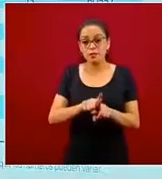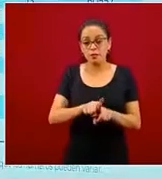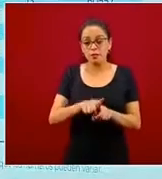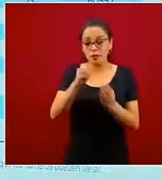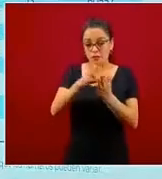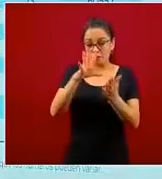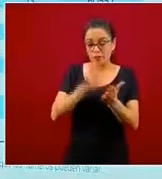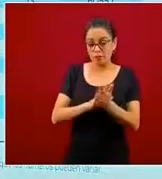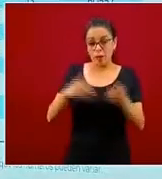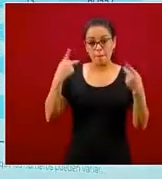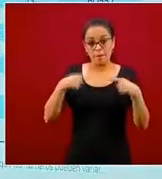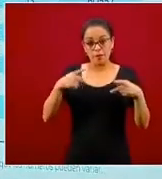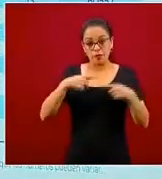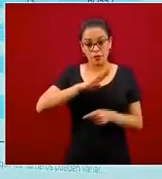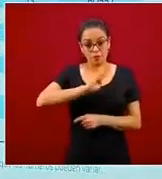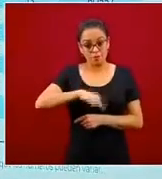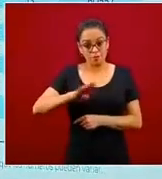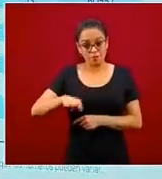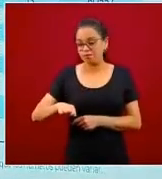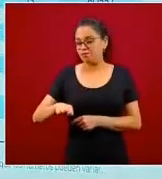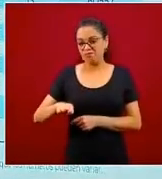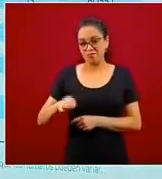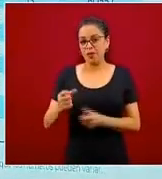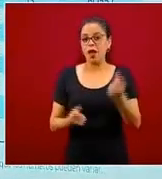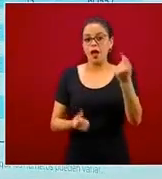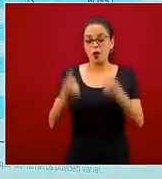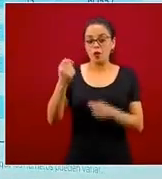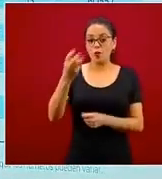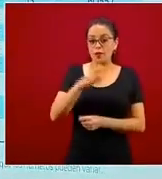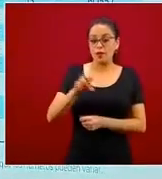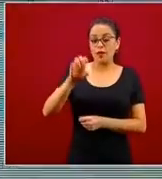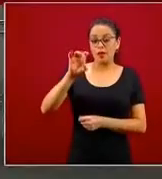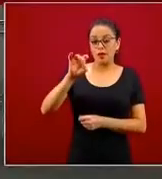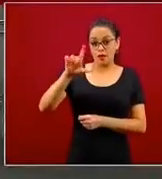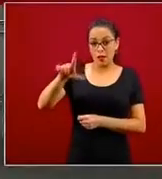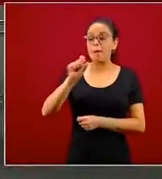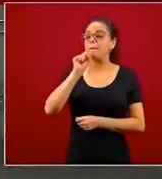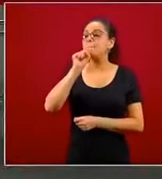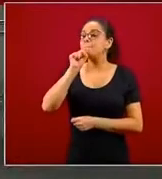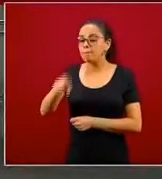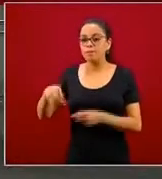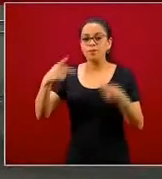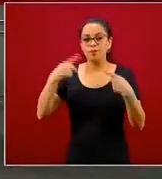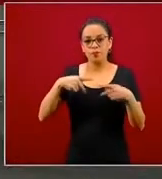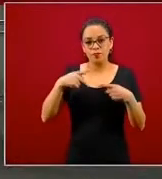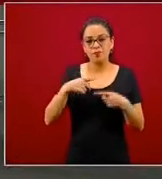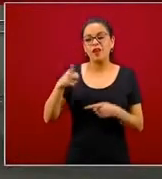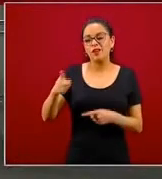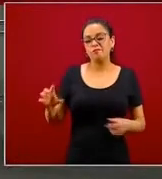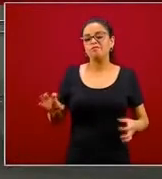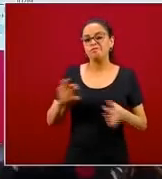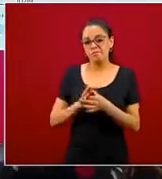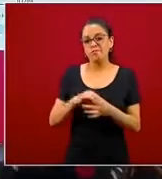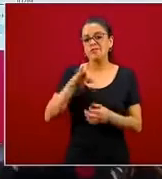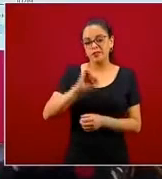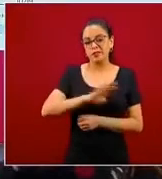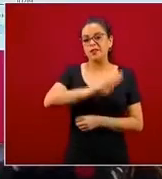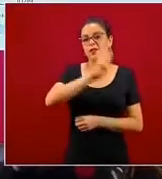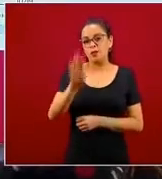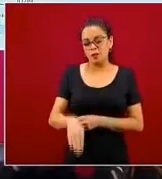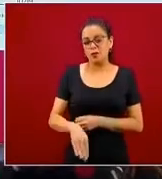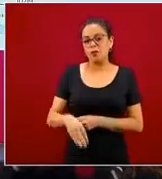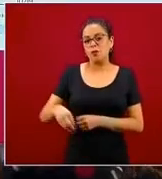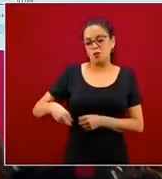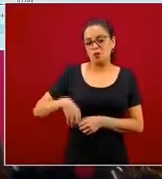who died and also recorded in the figure. Maybe some of these people